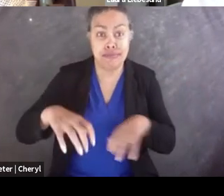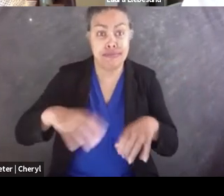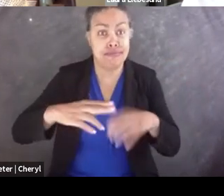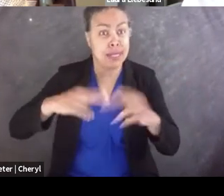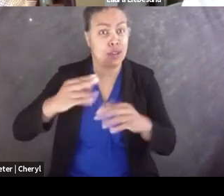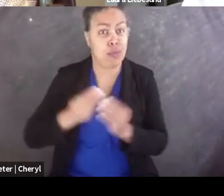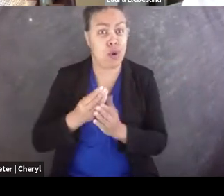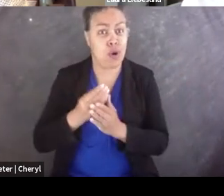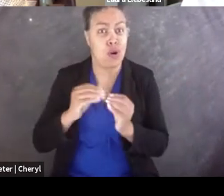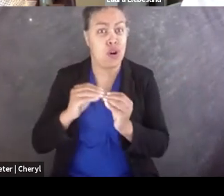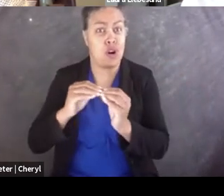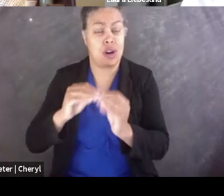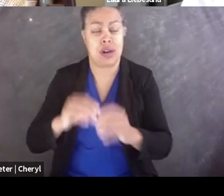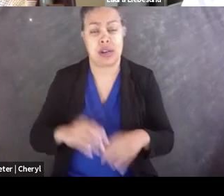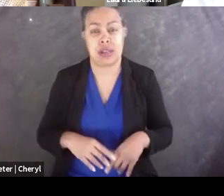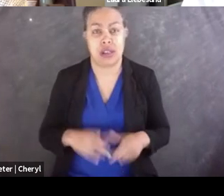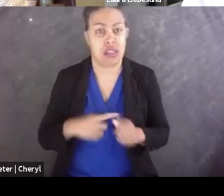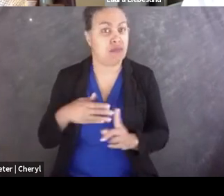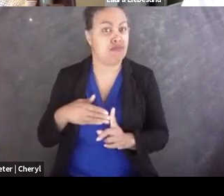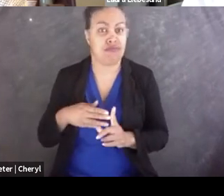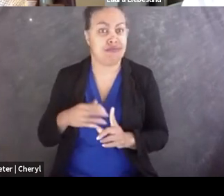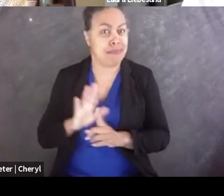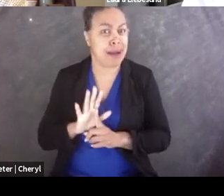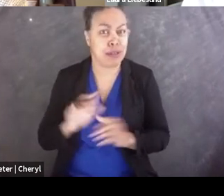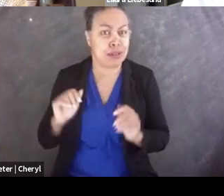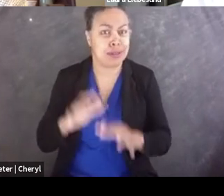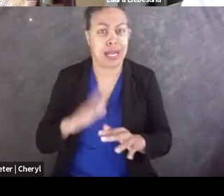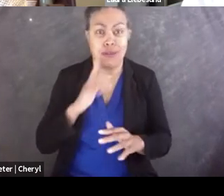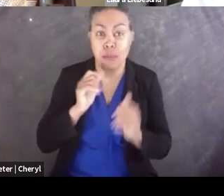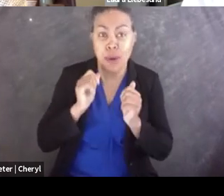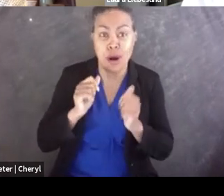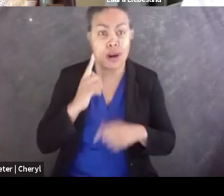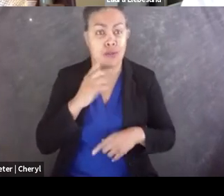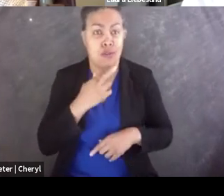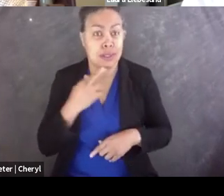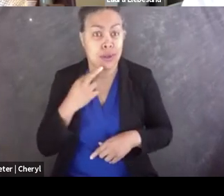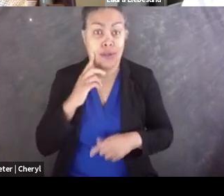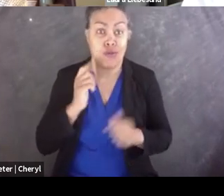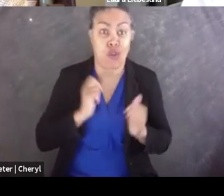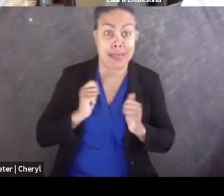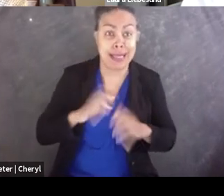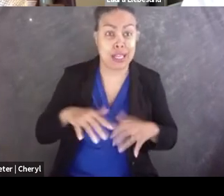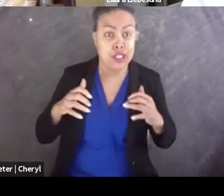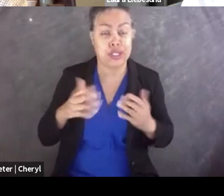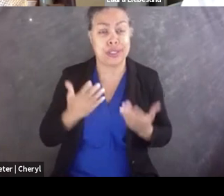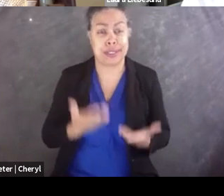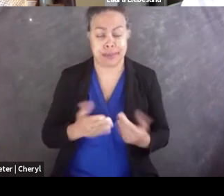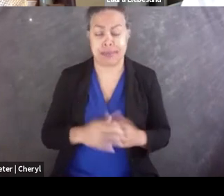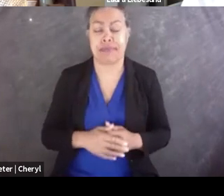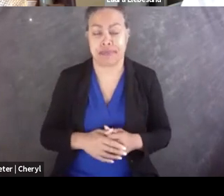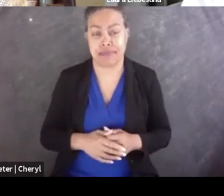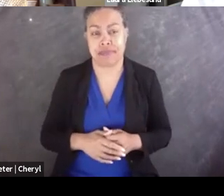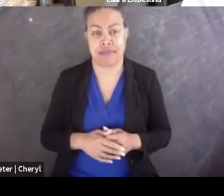it became a go-to for bars, restaurants, and then when theaters were established for that type of